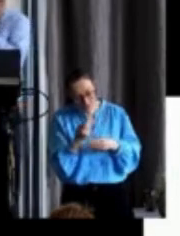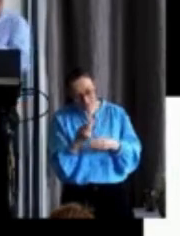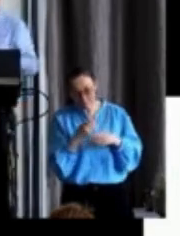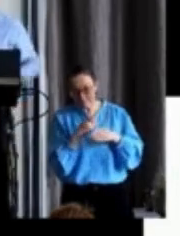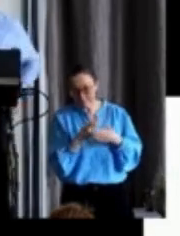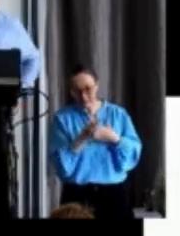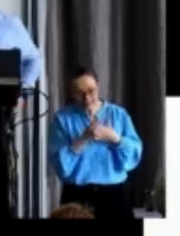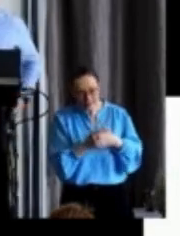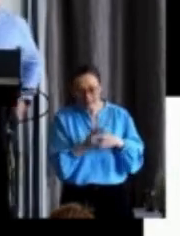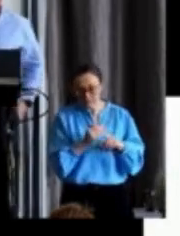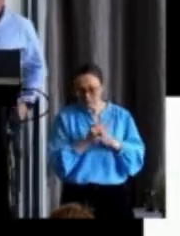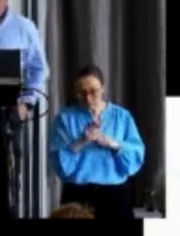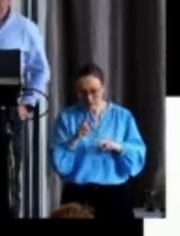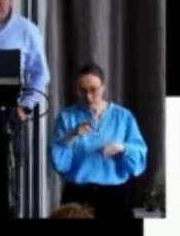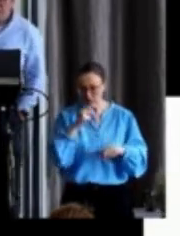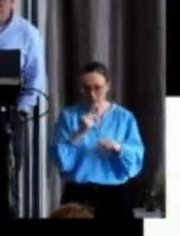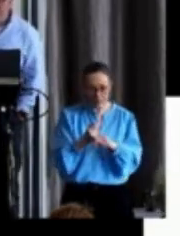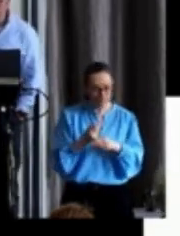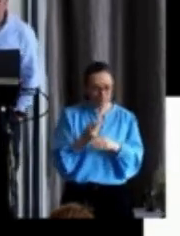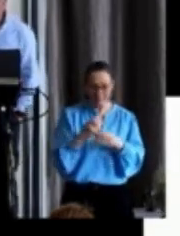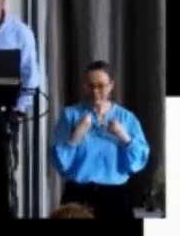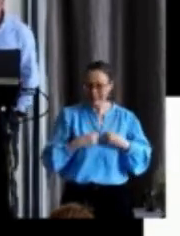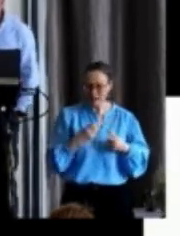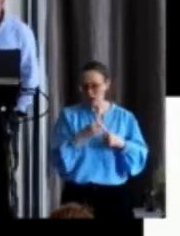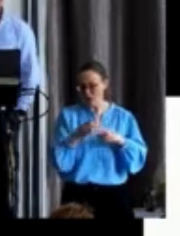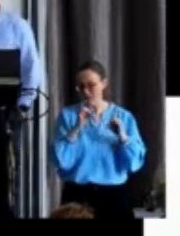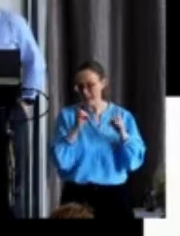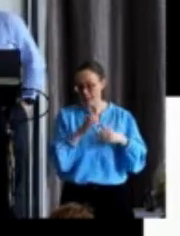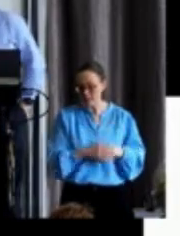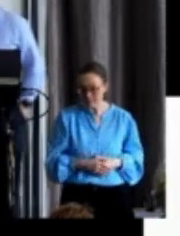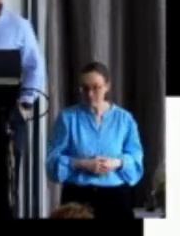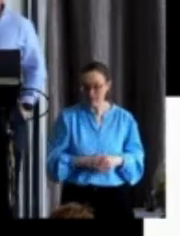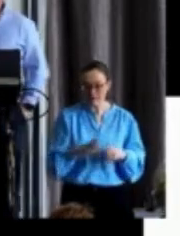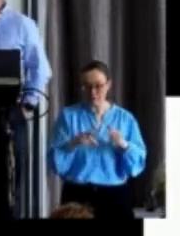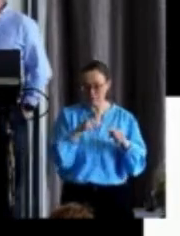progression, having discussions about their illness or other health matters, and